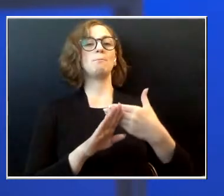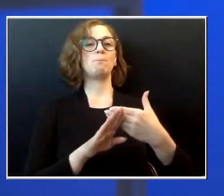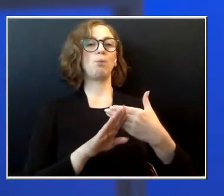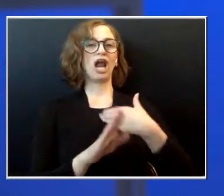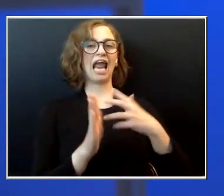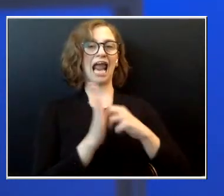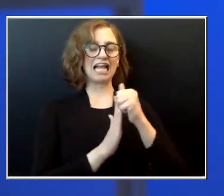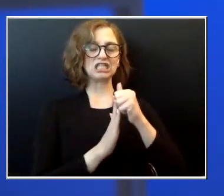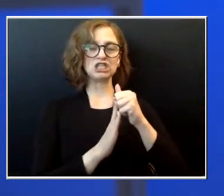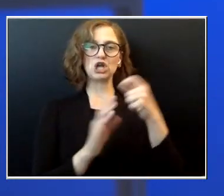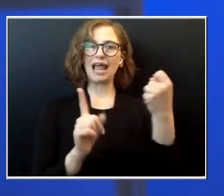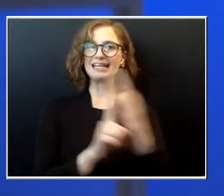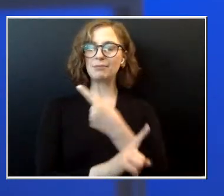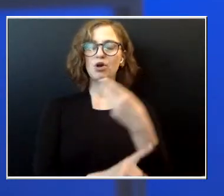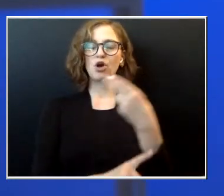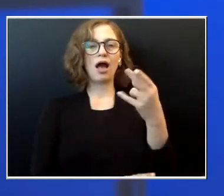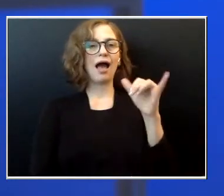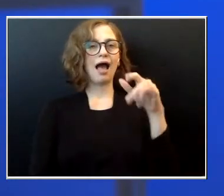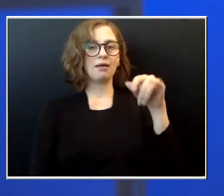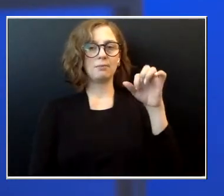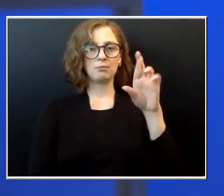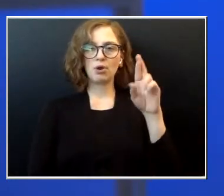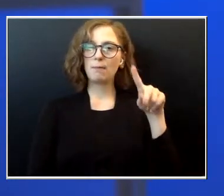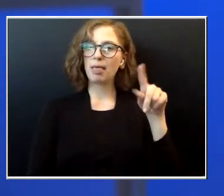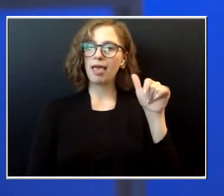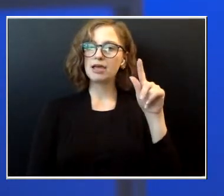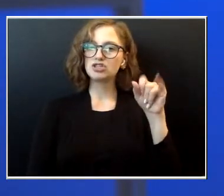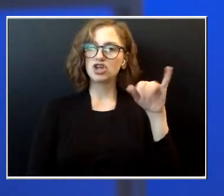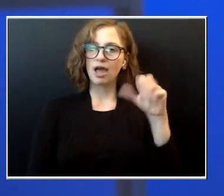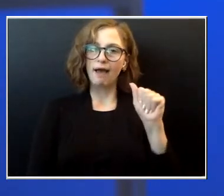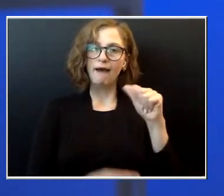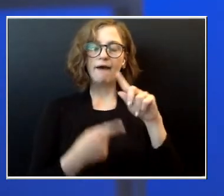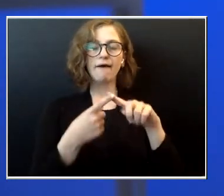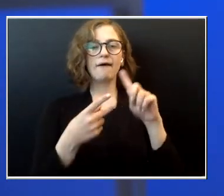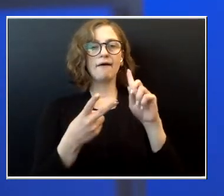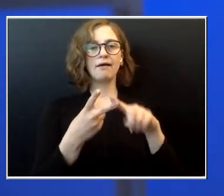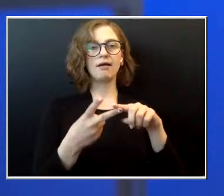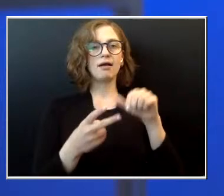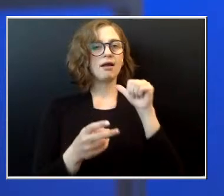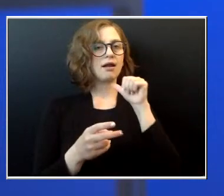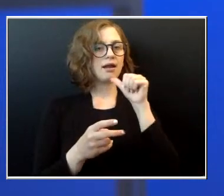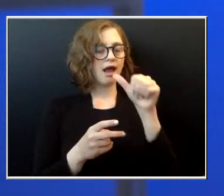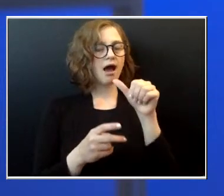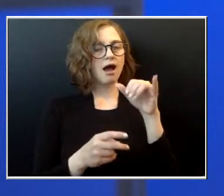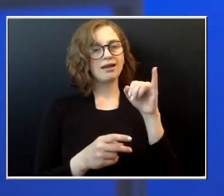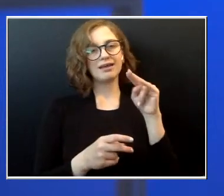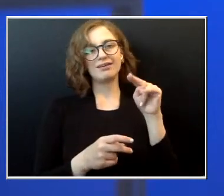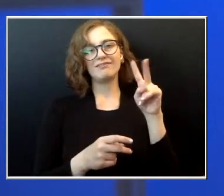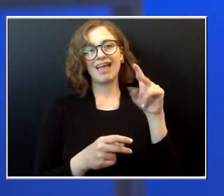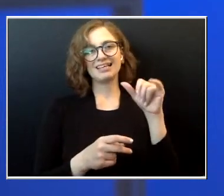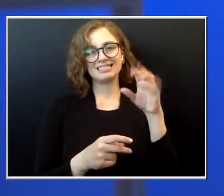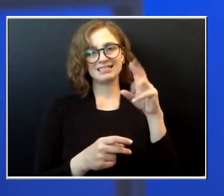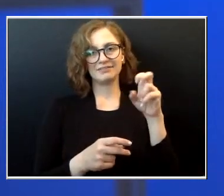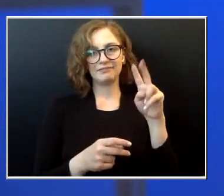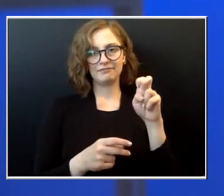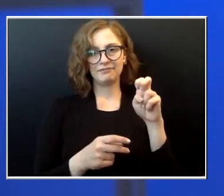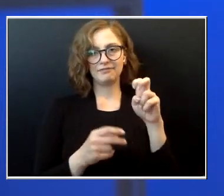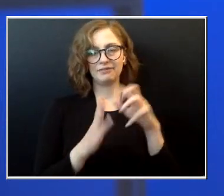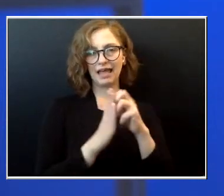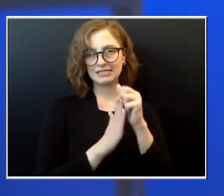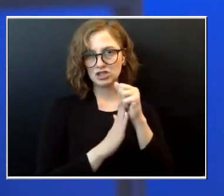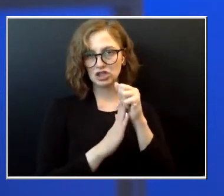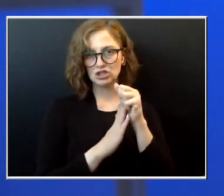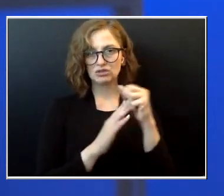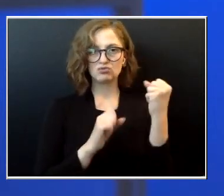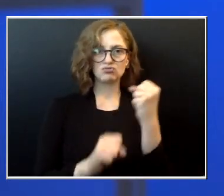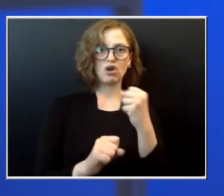hyperplasia, having non-invasive or in situ cancer, another strong risk factor. These are all